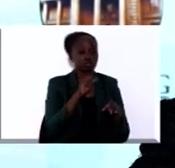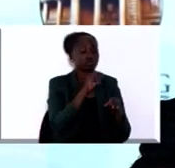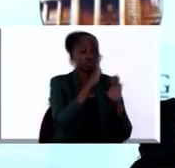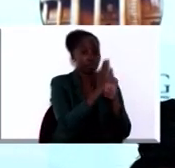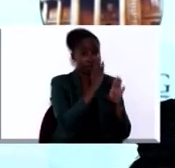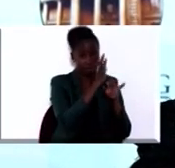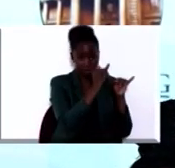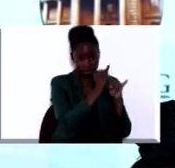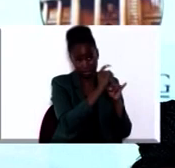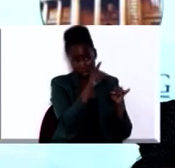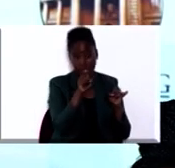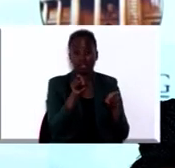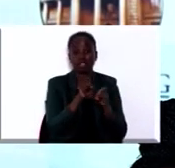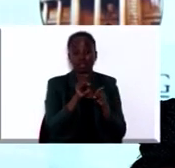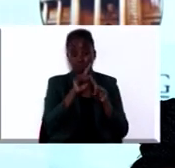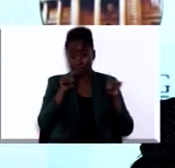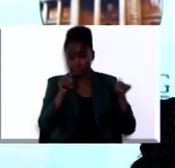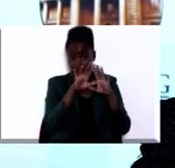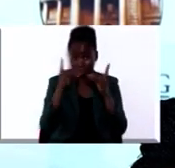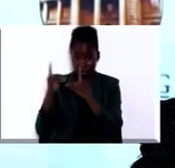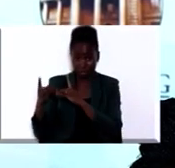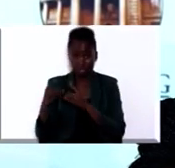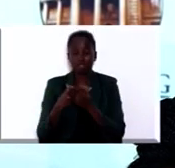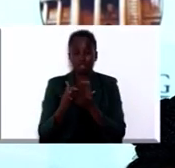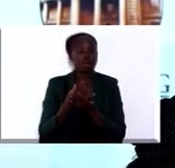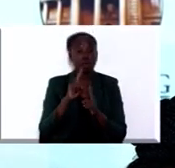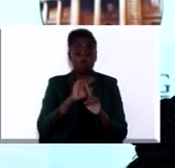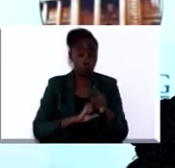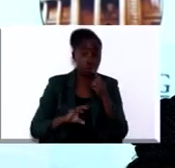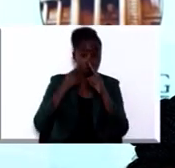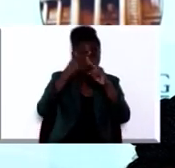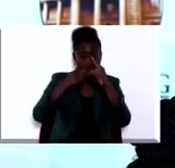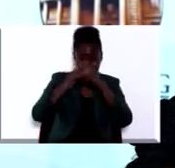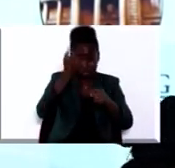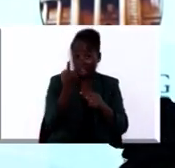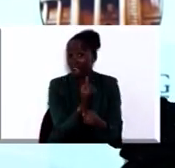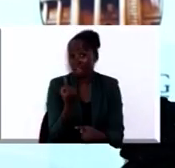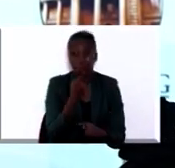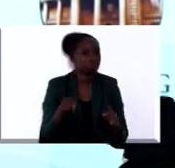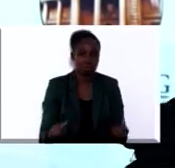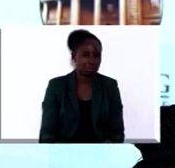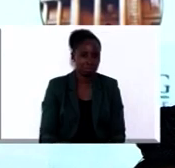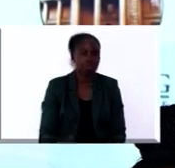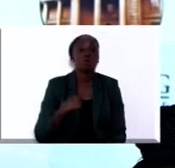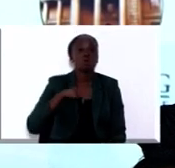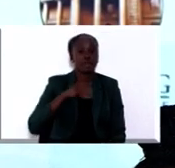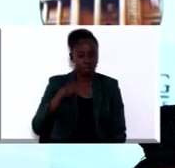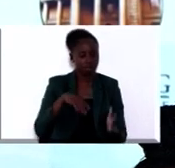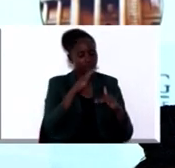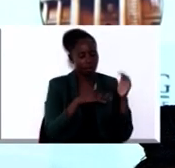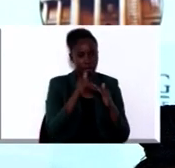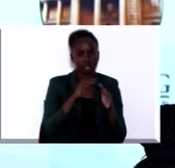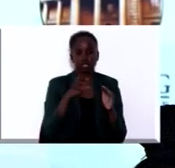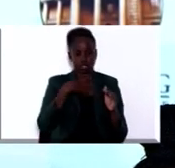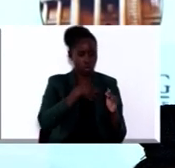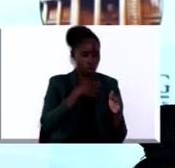sectors of society. We can't achieve all the goals alone. The state must build its own requisite